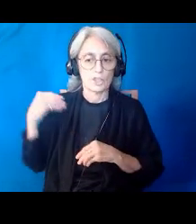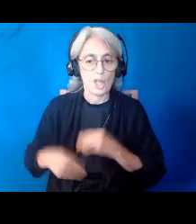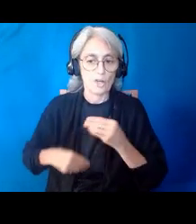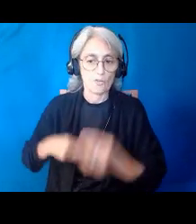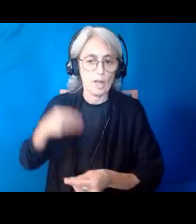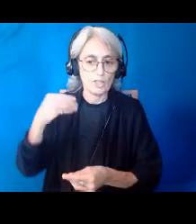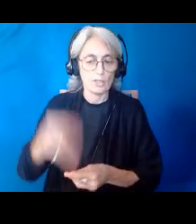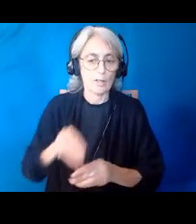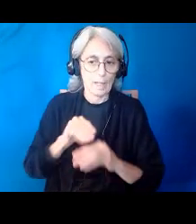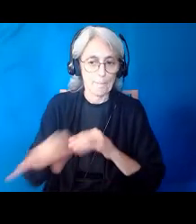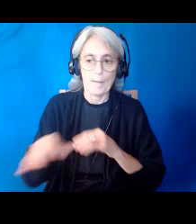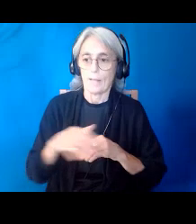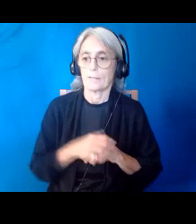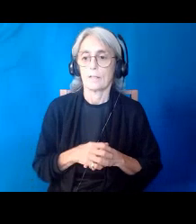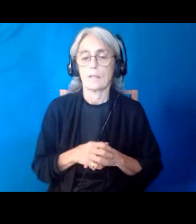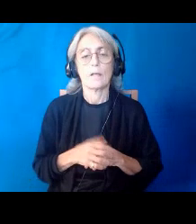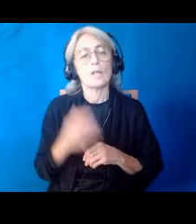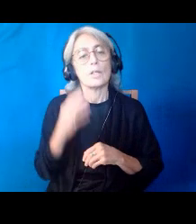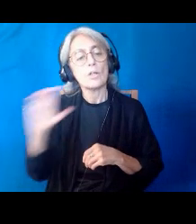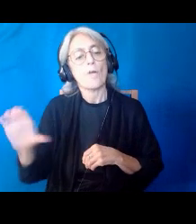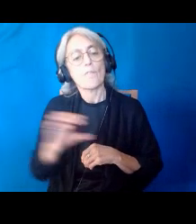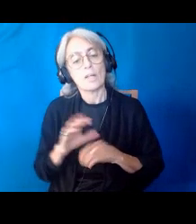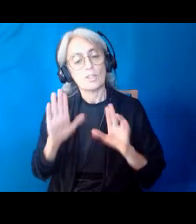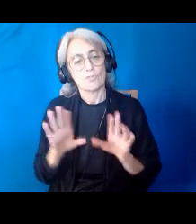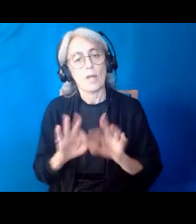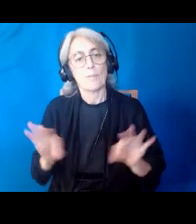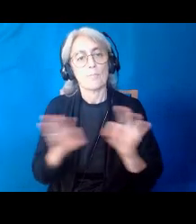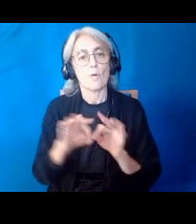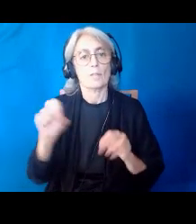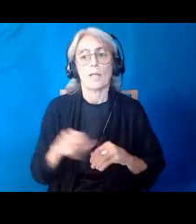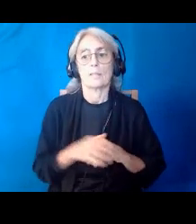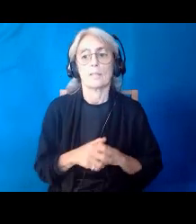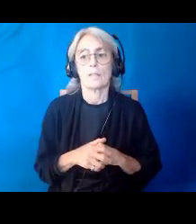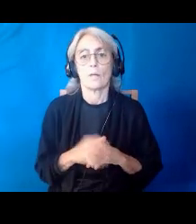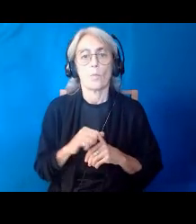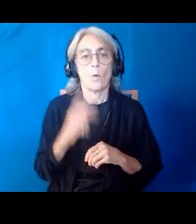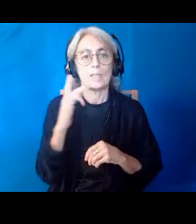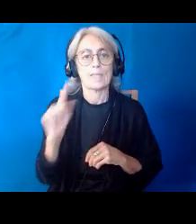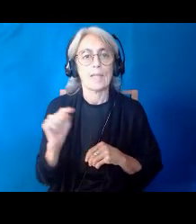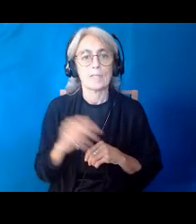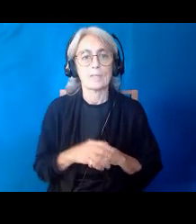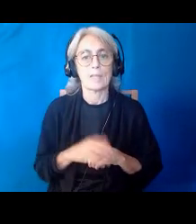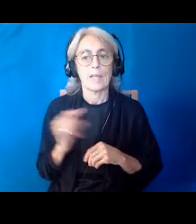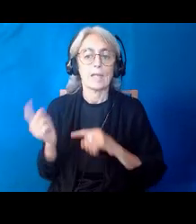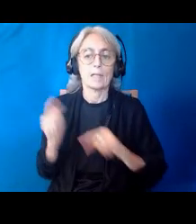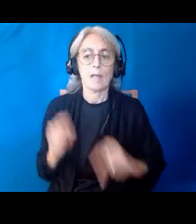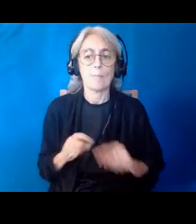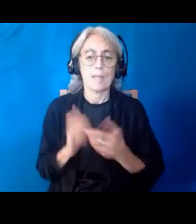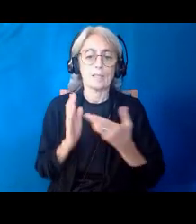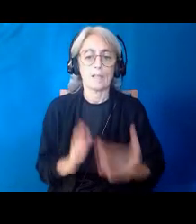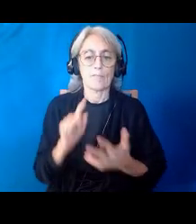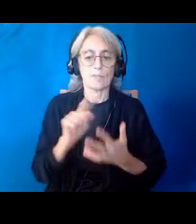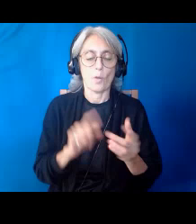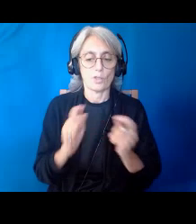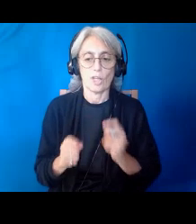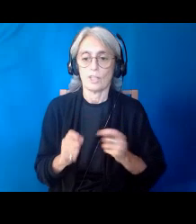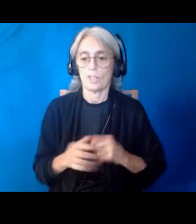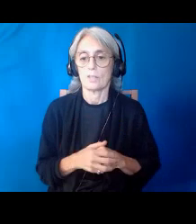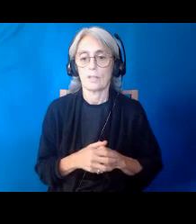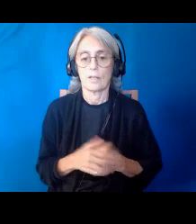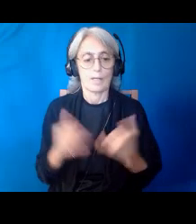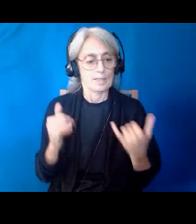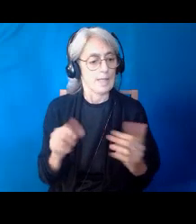of not only, the funding's great and important, but what we see it as it comes and delivers those changes. And again, we're at a pivotal point in our